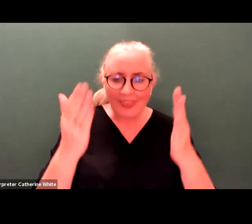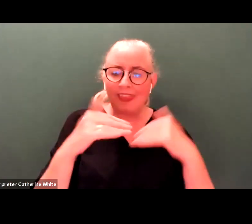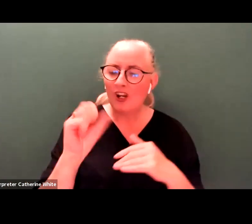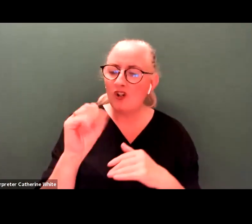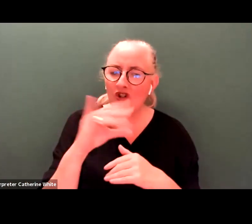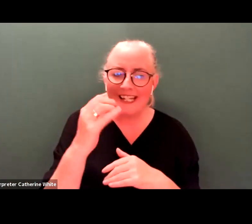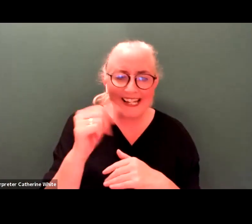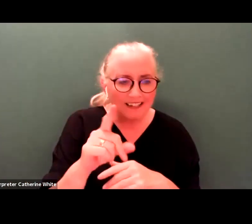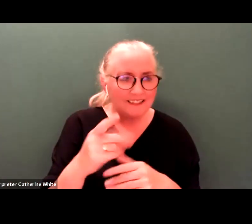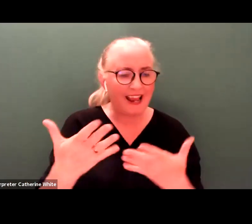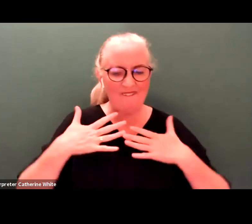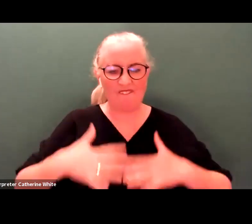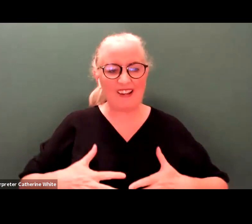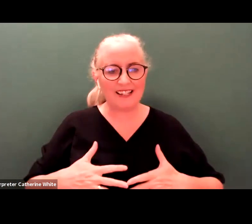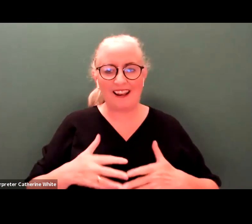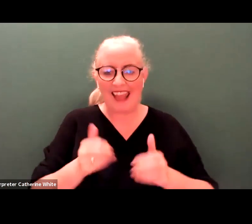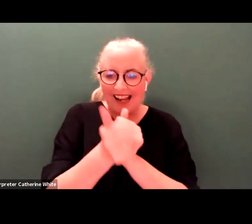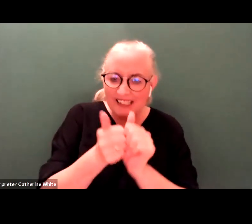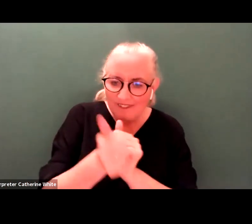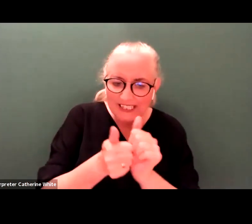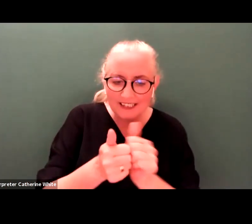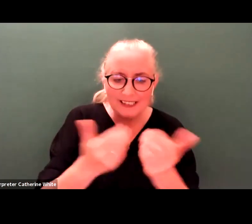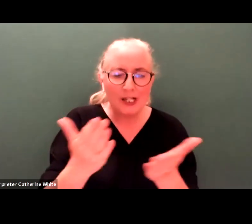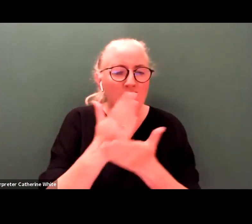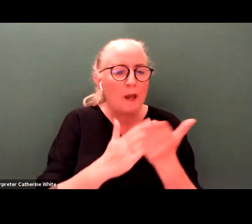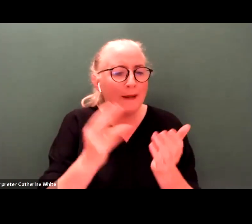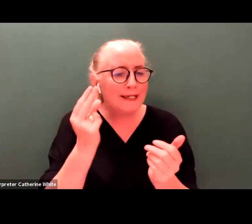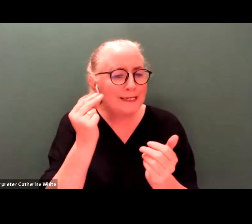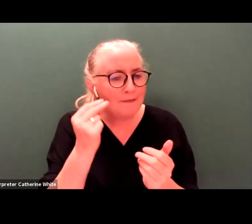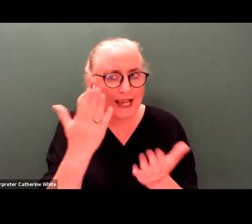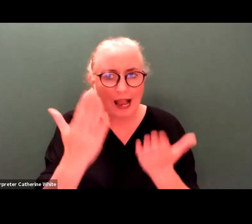our physical activity team, who are going to give us simple tips on staying active.